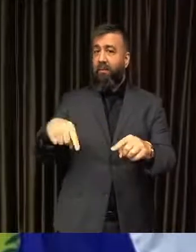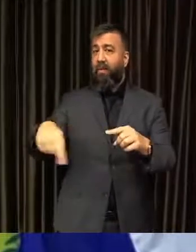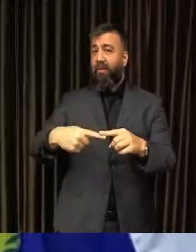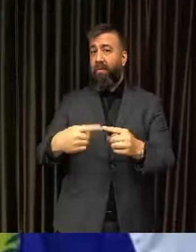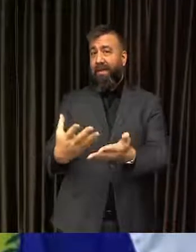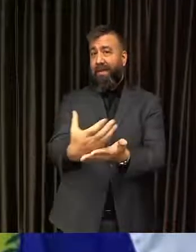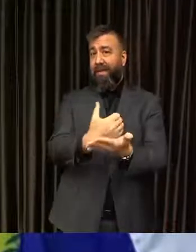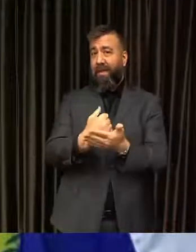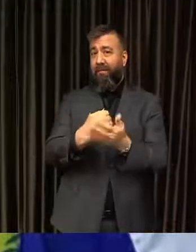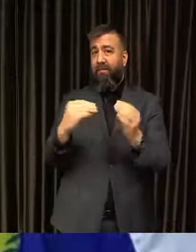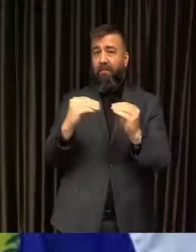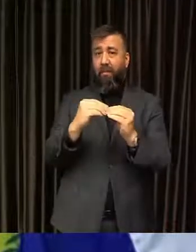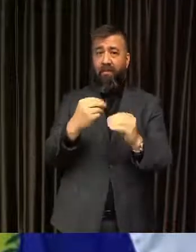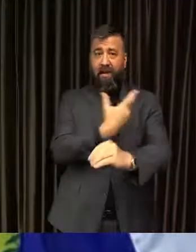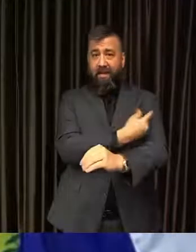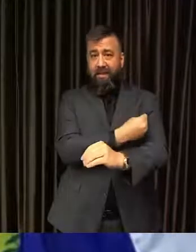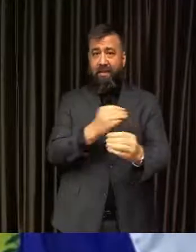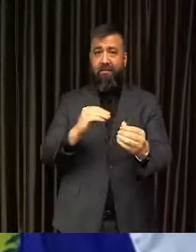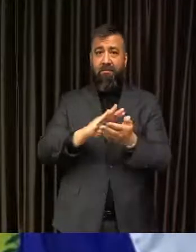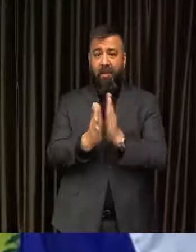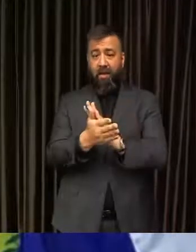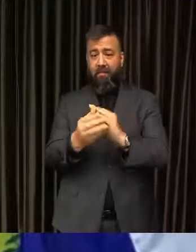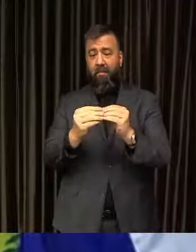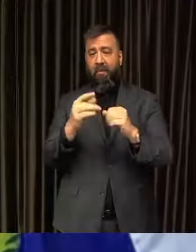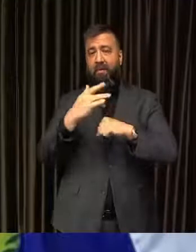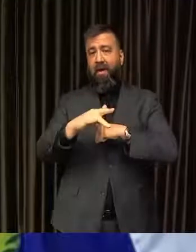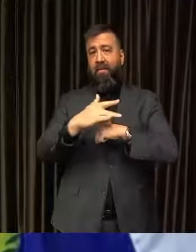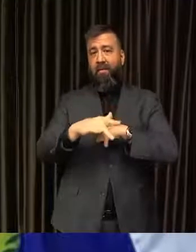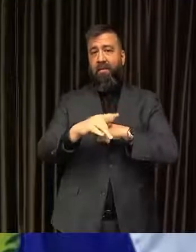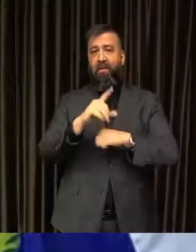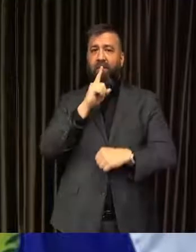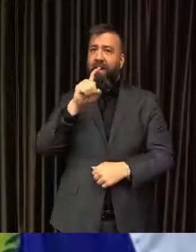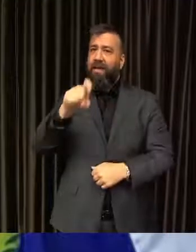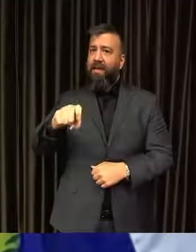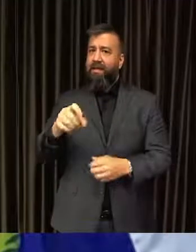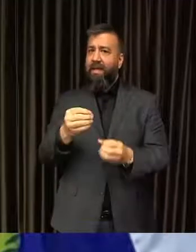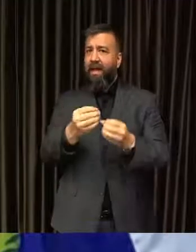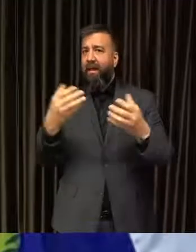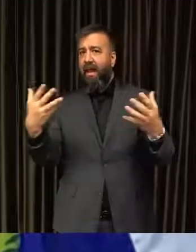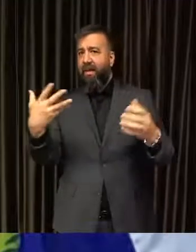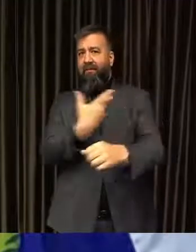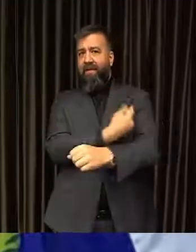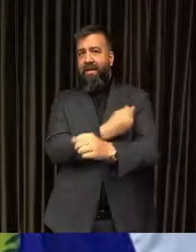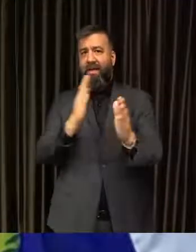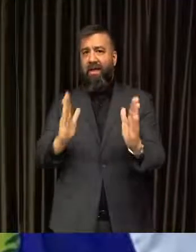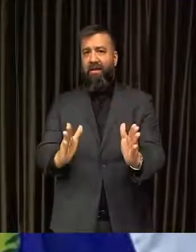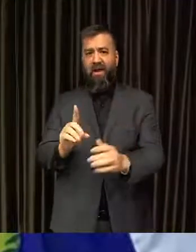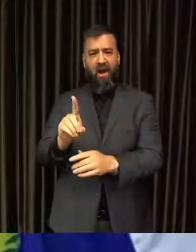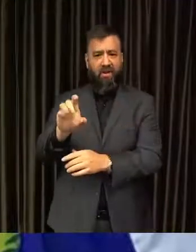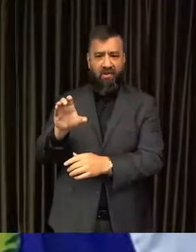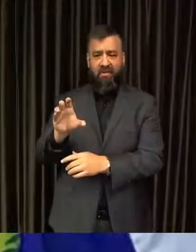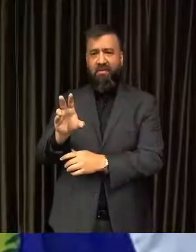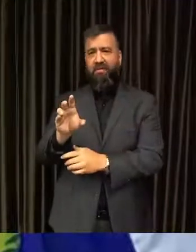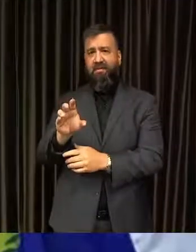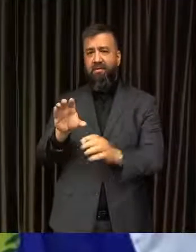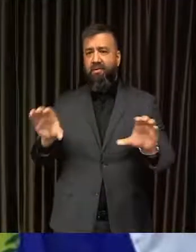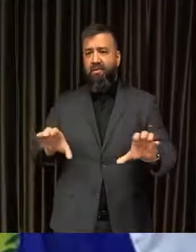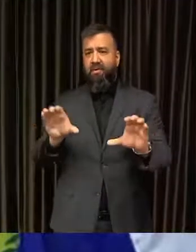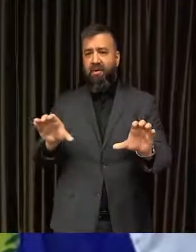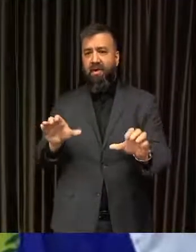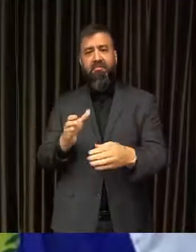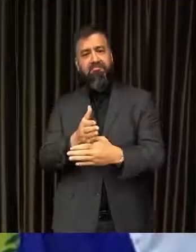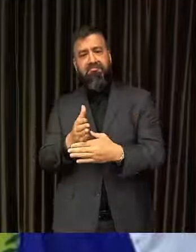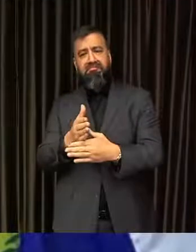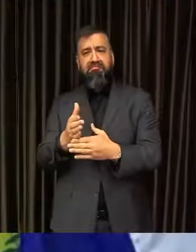more available in St. Louis County, we really need to see a whole lot of vaccinators, hundreds of vaccinators, doing a modest